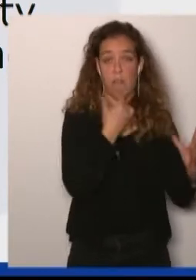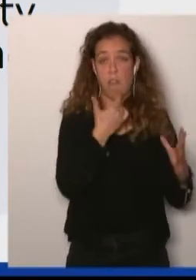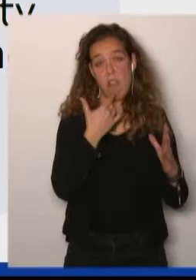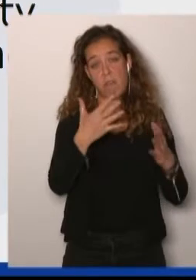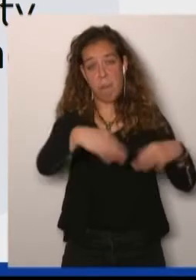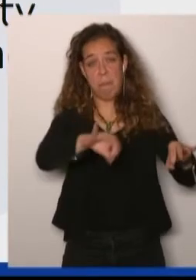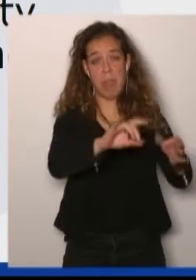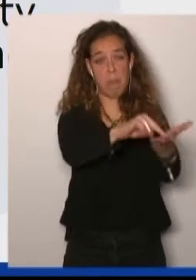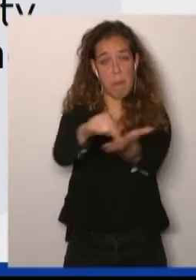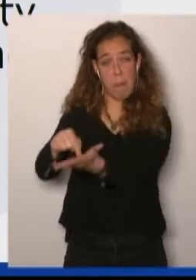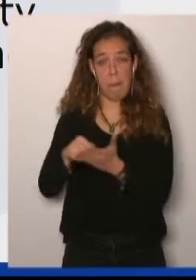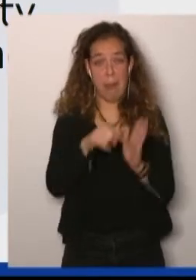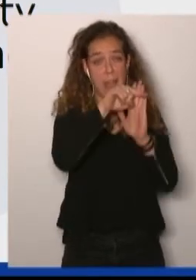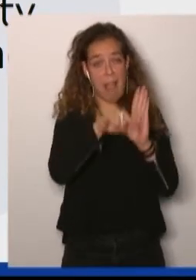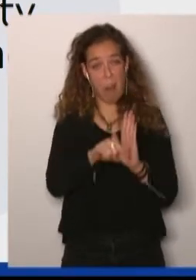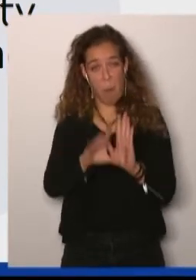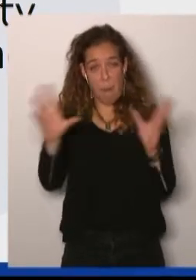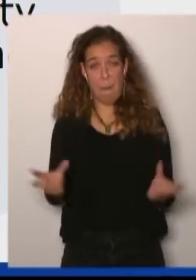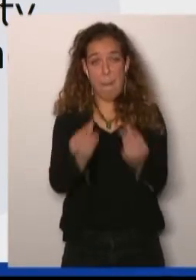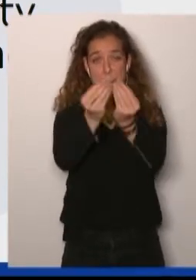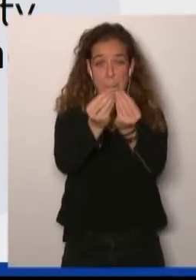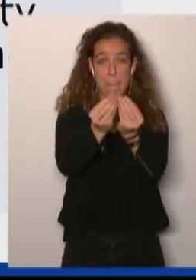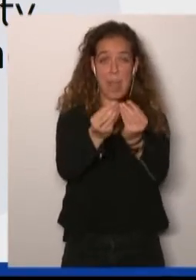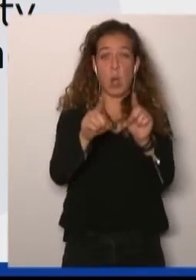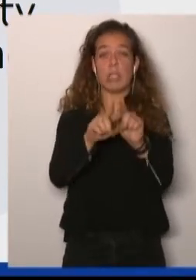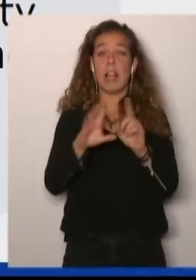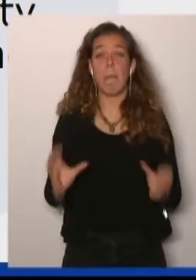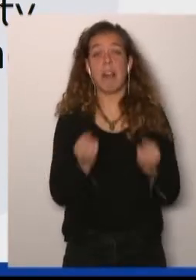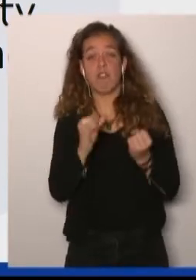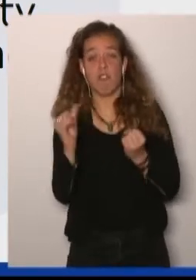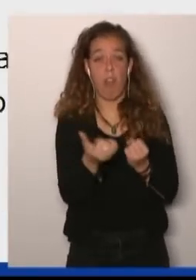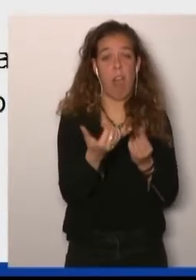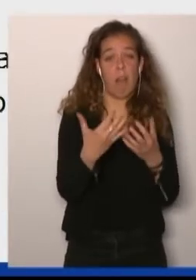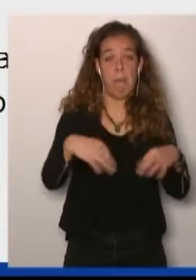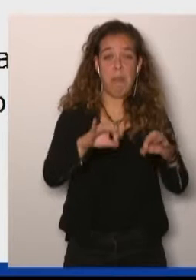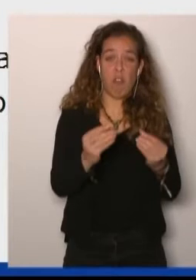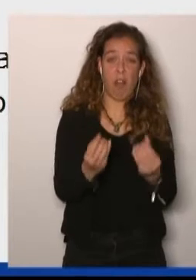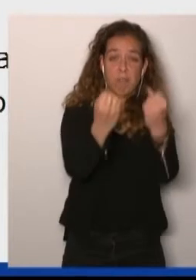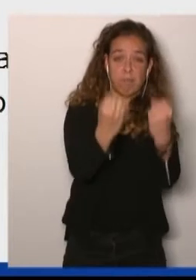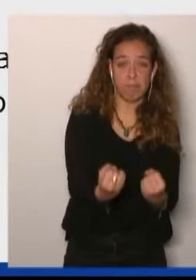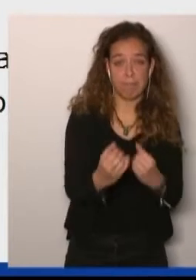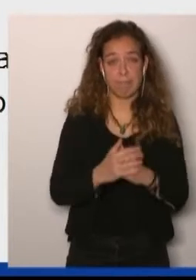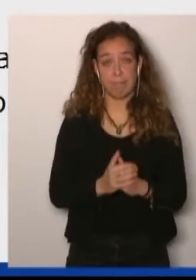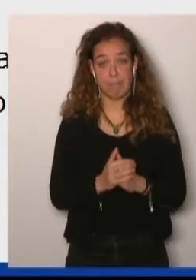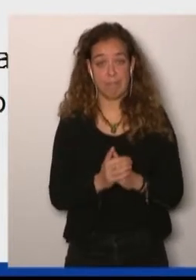the 3 pillars really building on initiatives which include the theme of collaboration and cooperation.